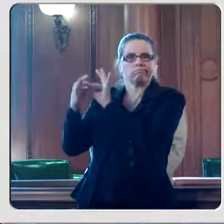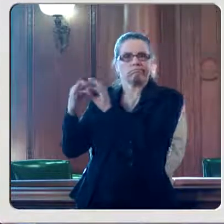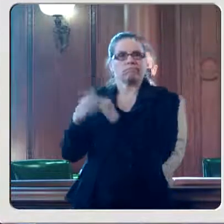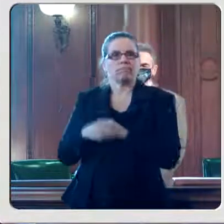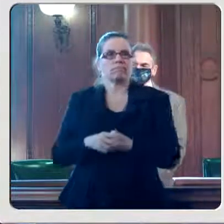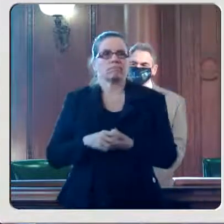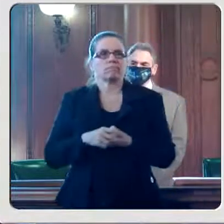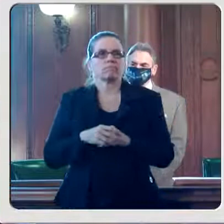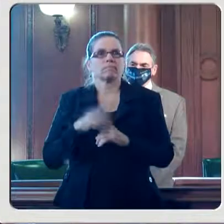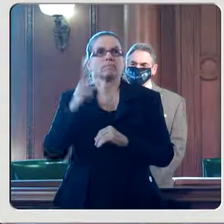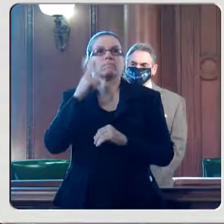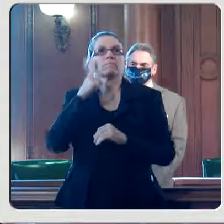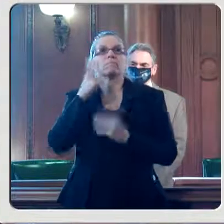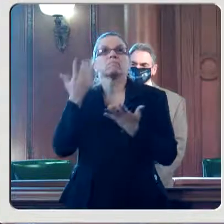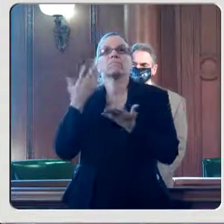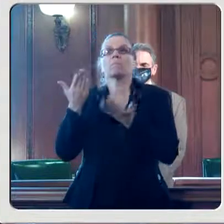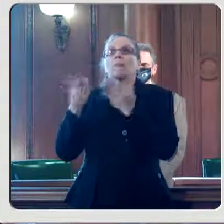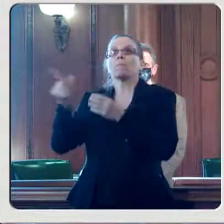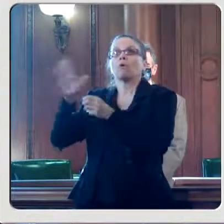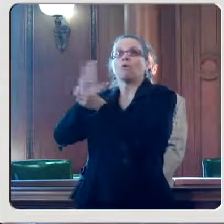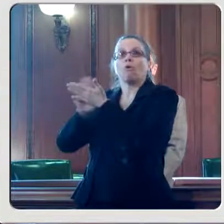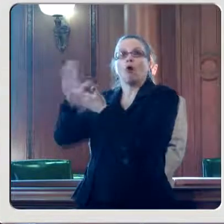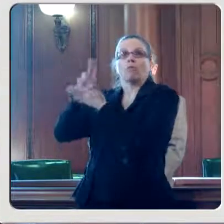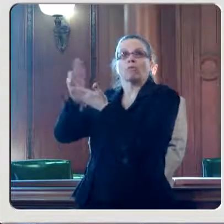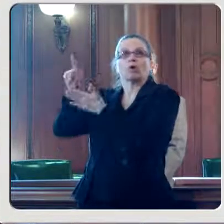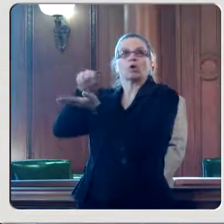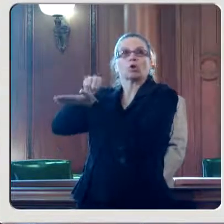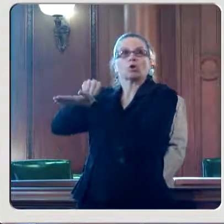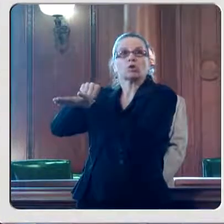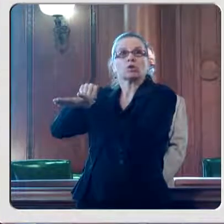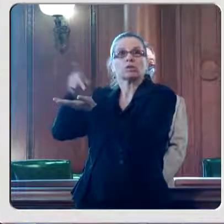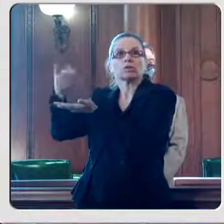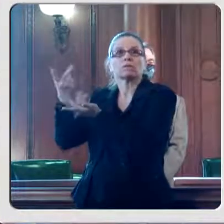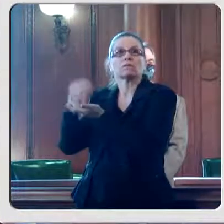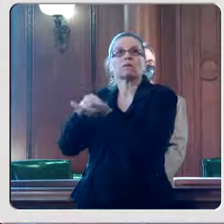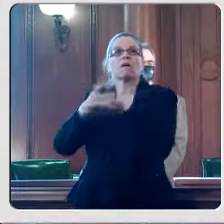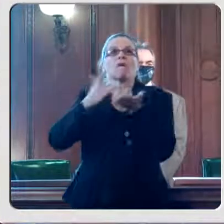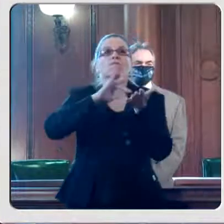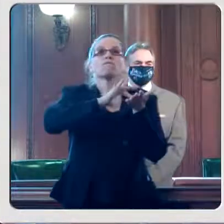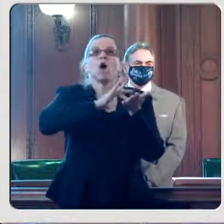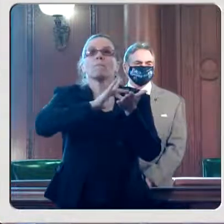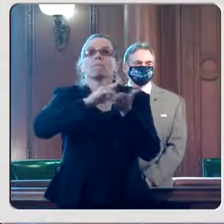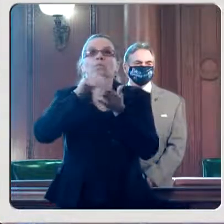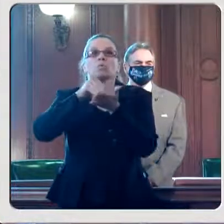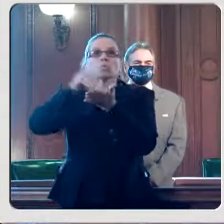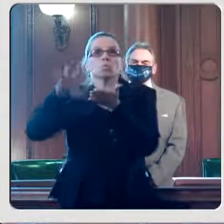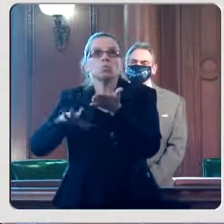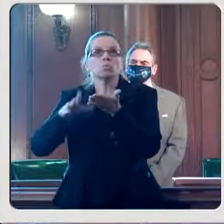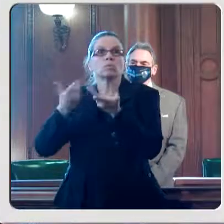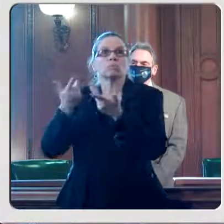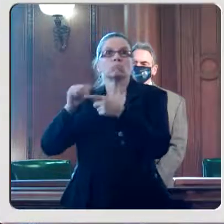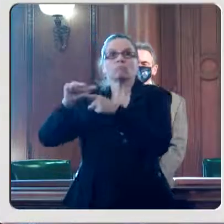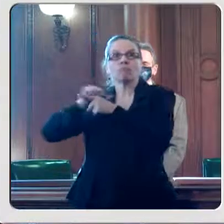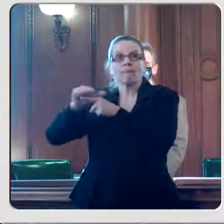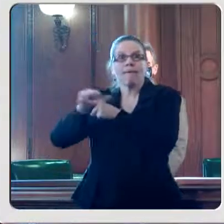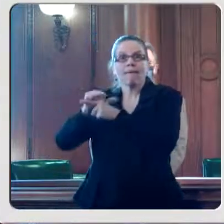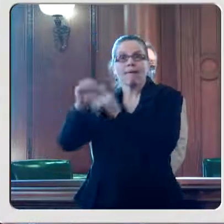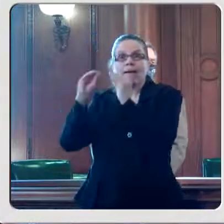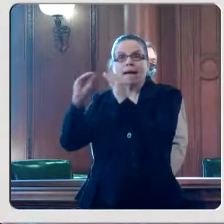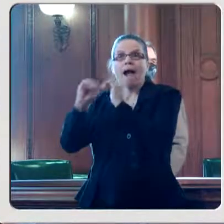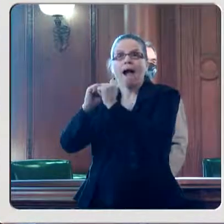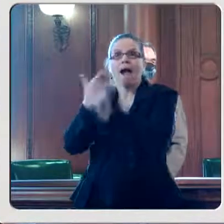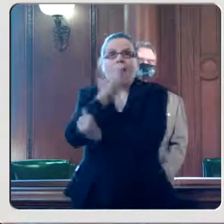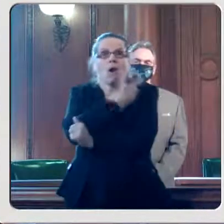nursing students as well as pharmacy students. They would need to be trained in intramuscular vaccination, but